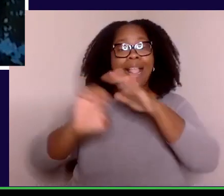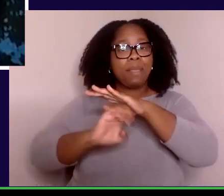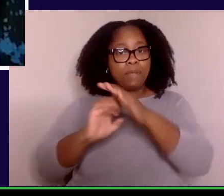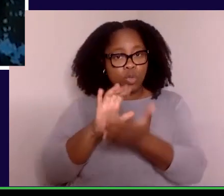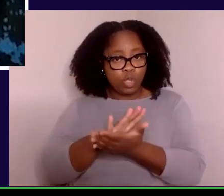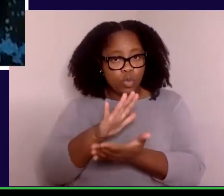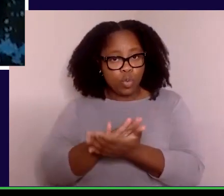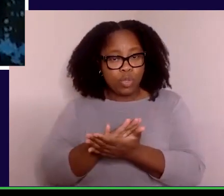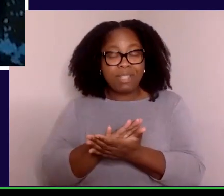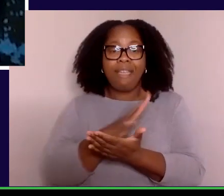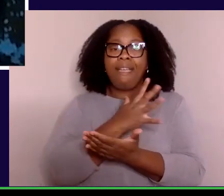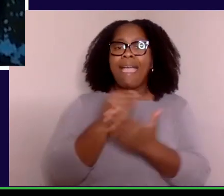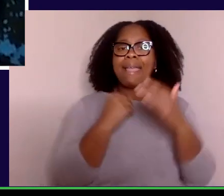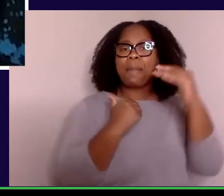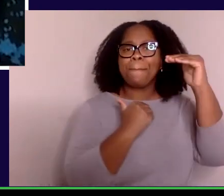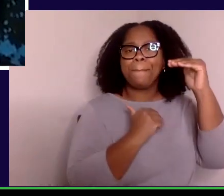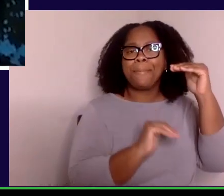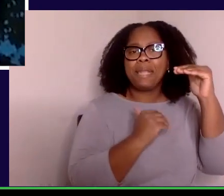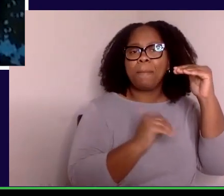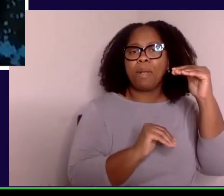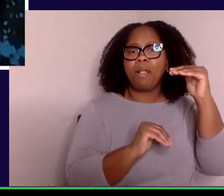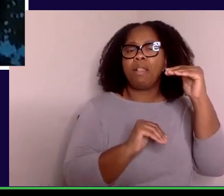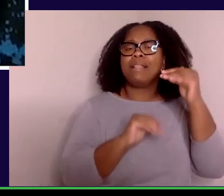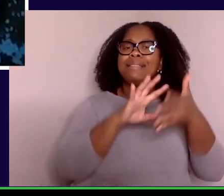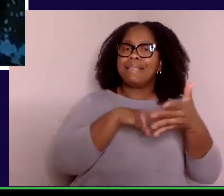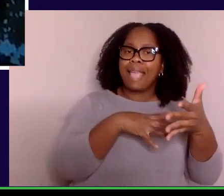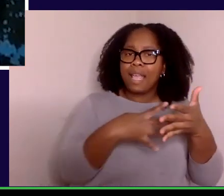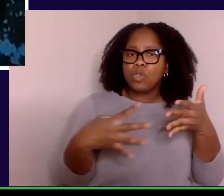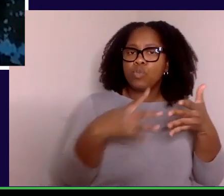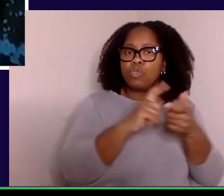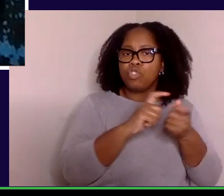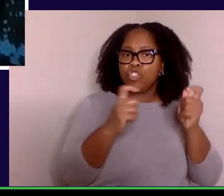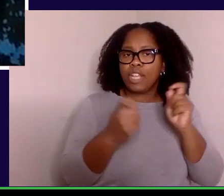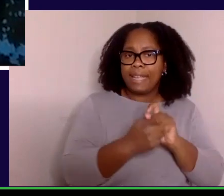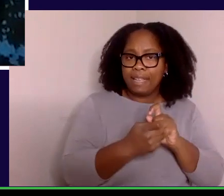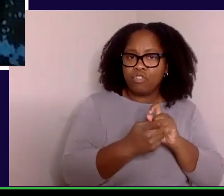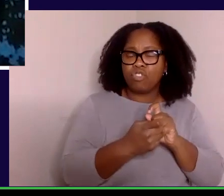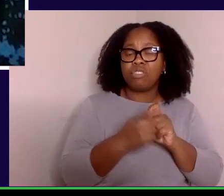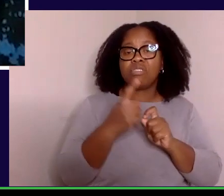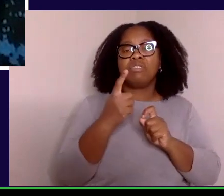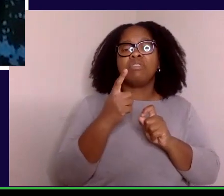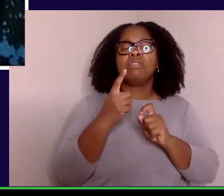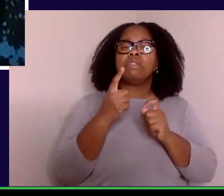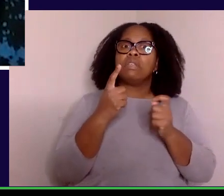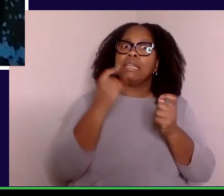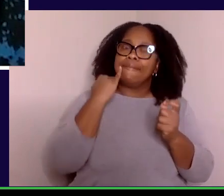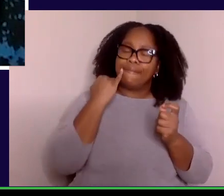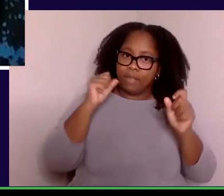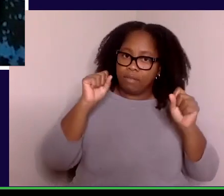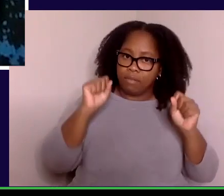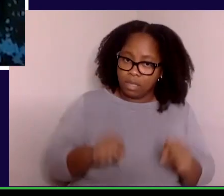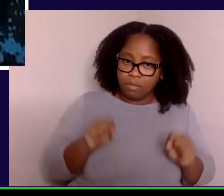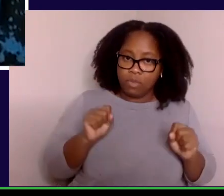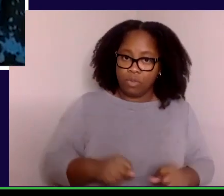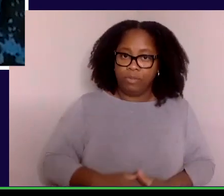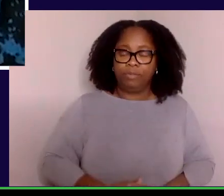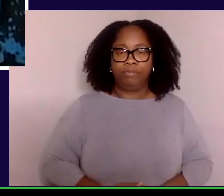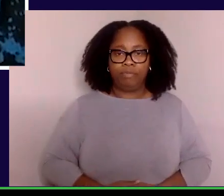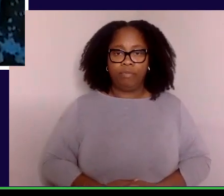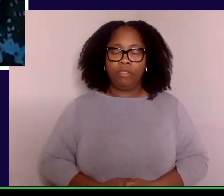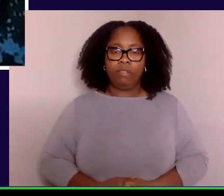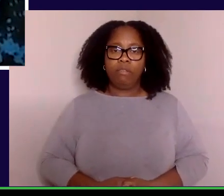and minimal master schedule changes to the greatest degree possible. As